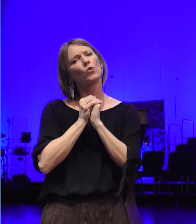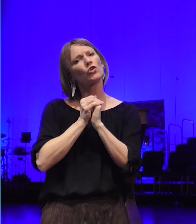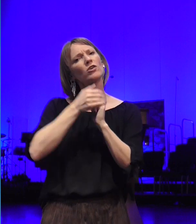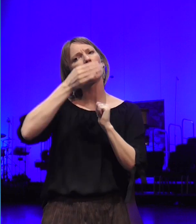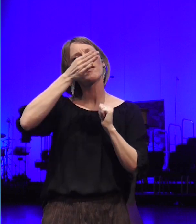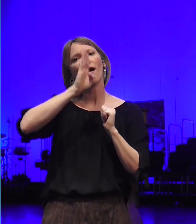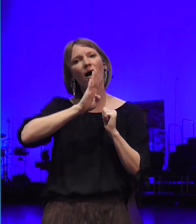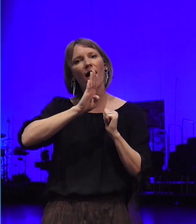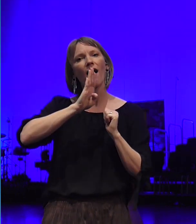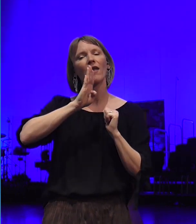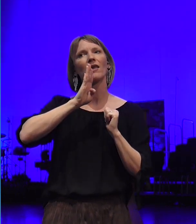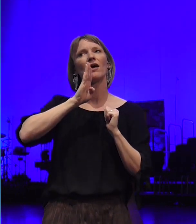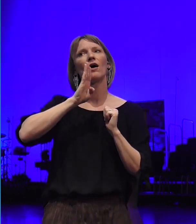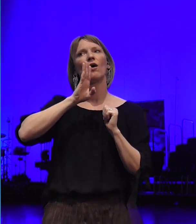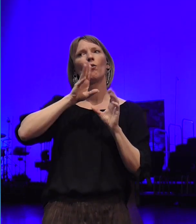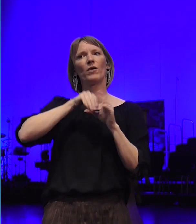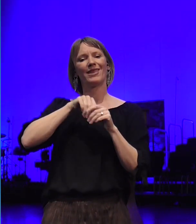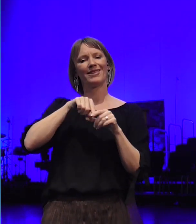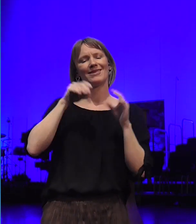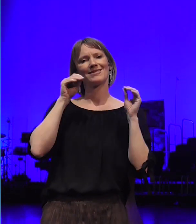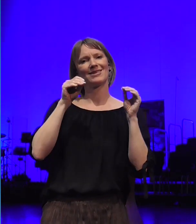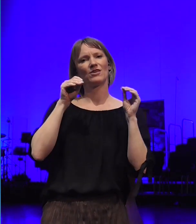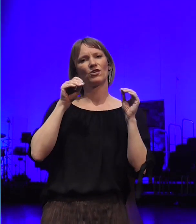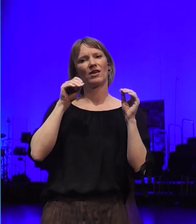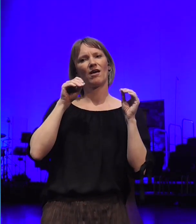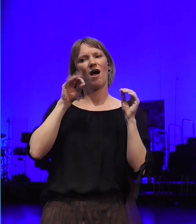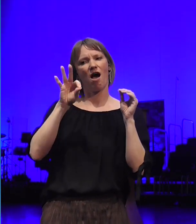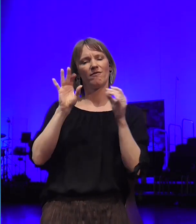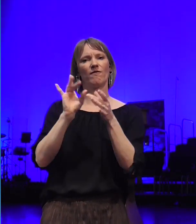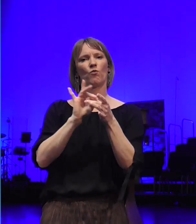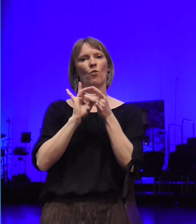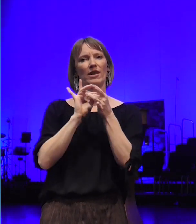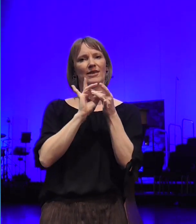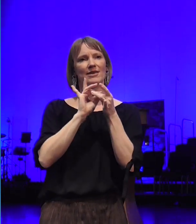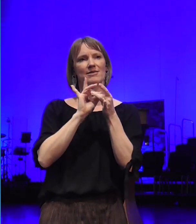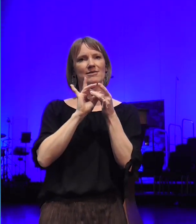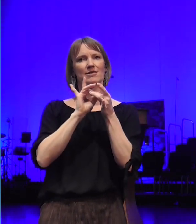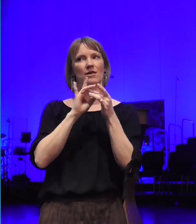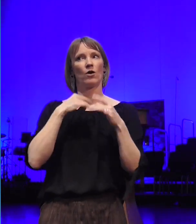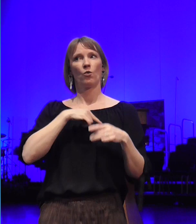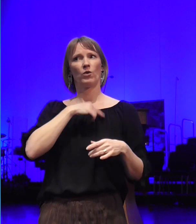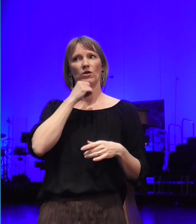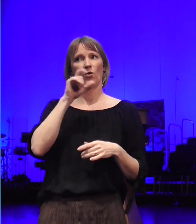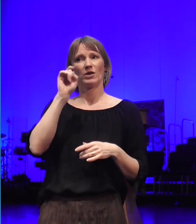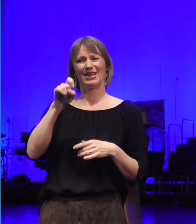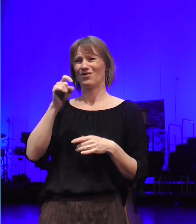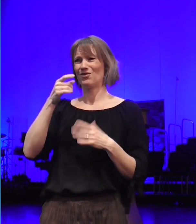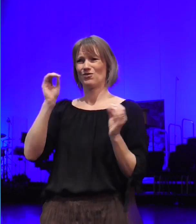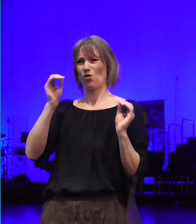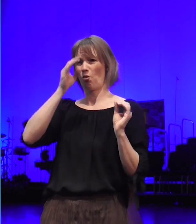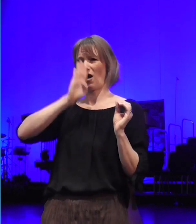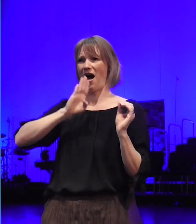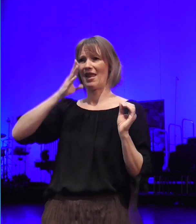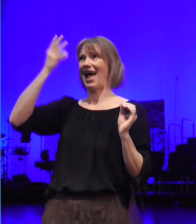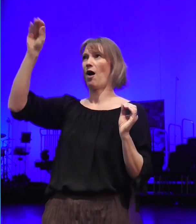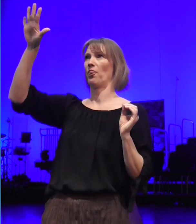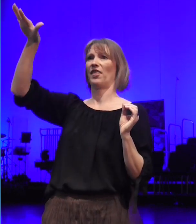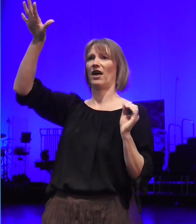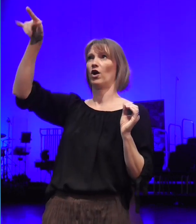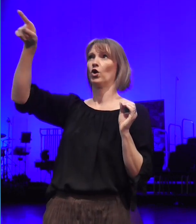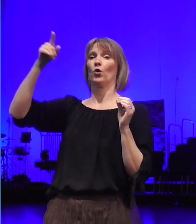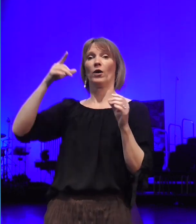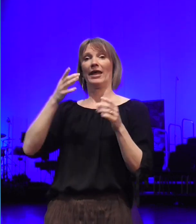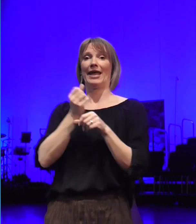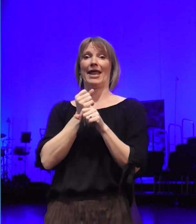God in a teaching of oneness? Because we don't need to. There's no God out there that's going, okay, you get